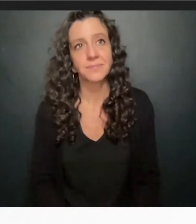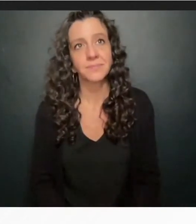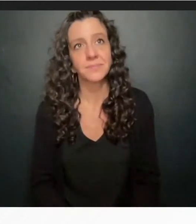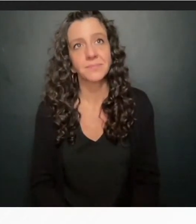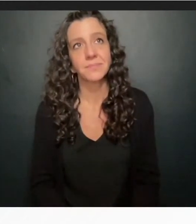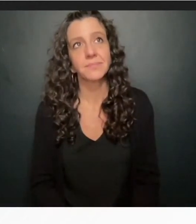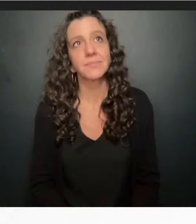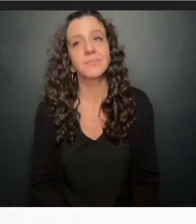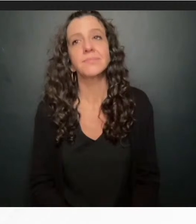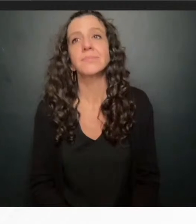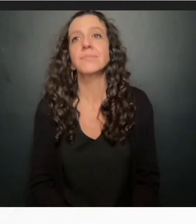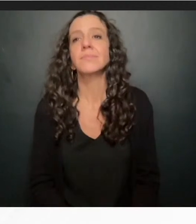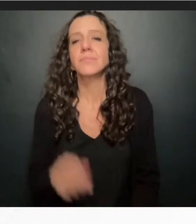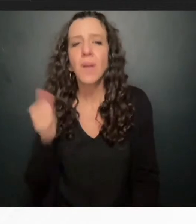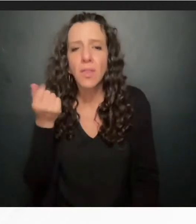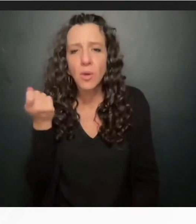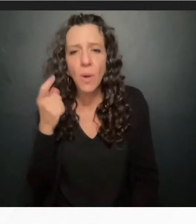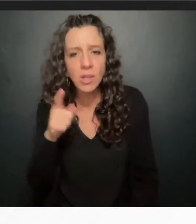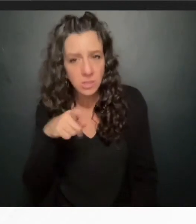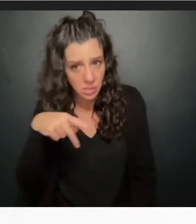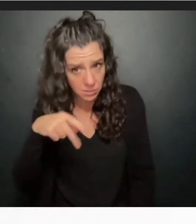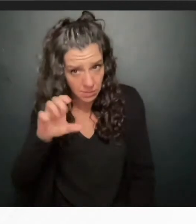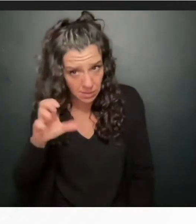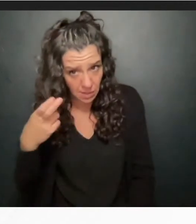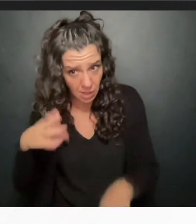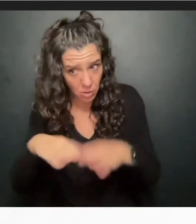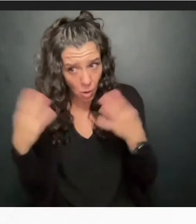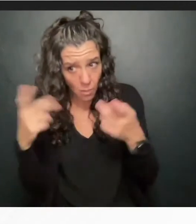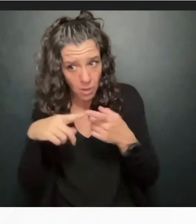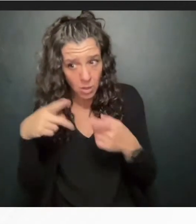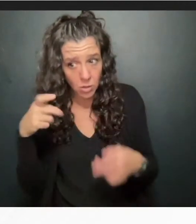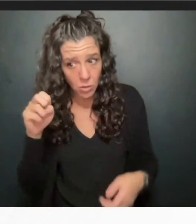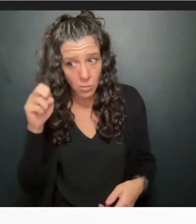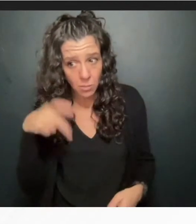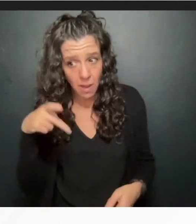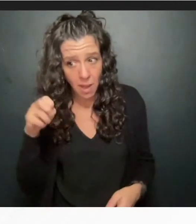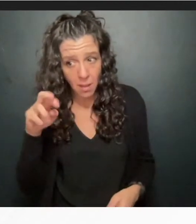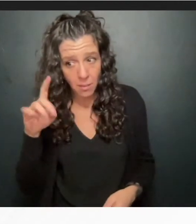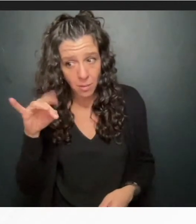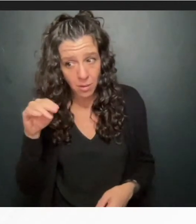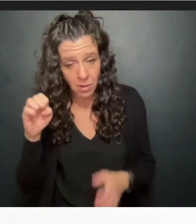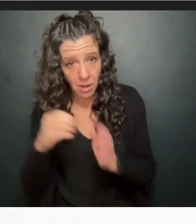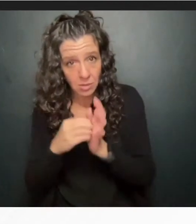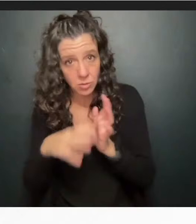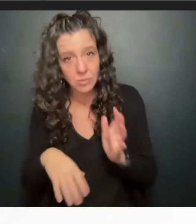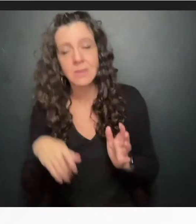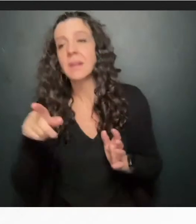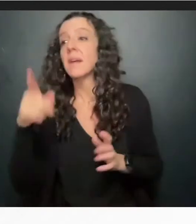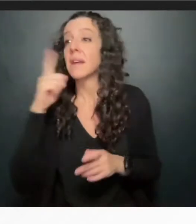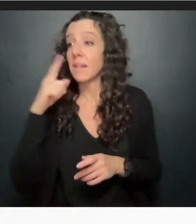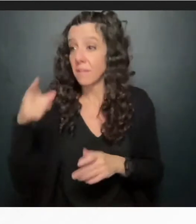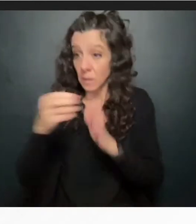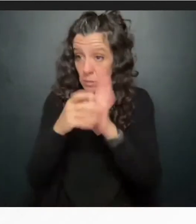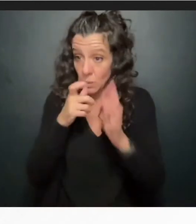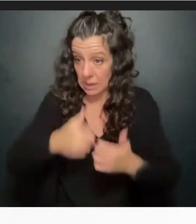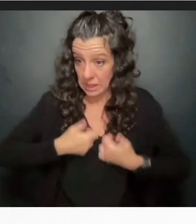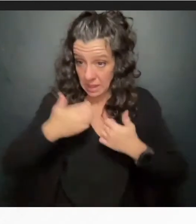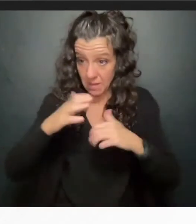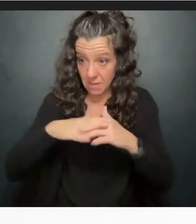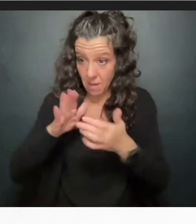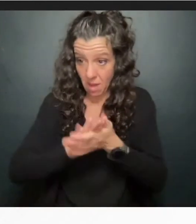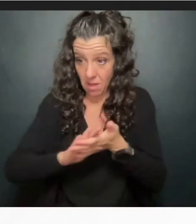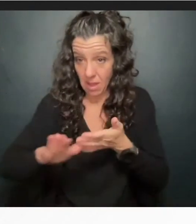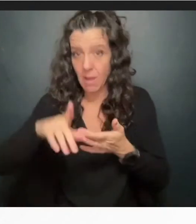And is PCH open to Pepperdine students? If Pepperdine students live on campus, the students can